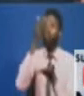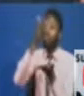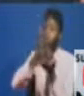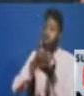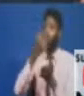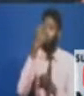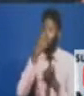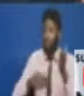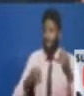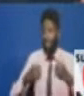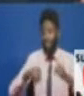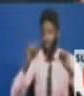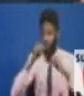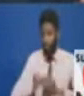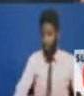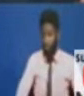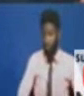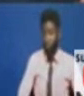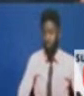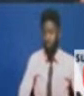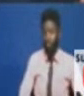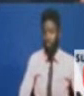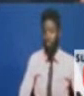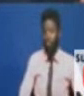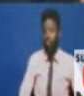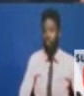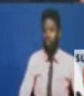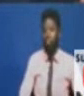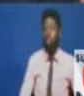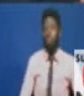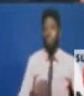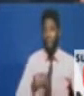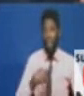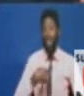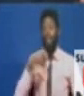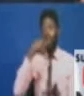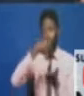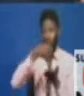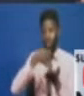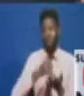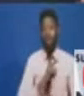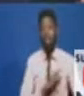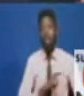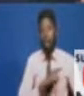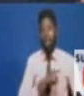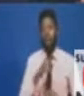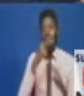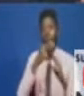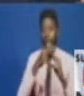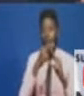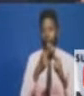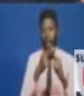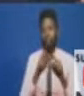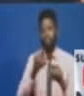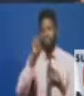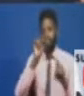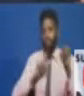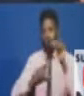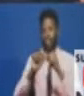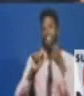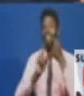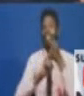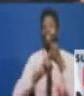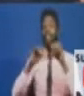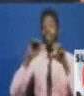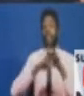Chairman, is that I was fortunate to be on the short list of six members of my